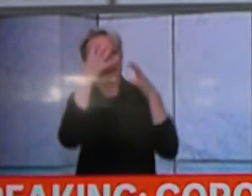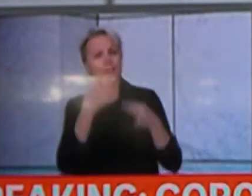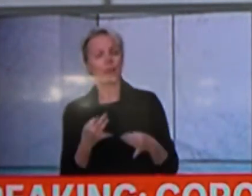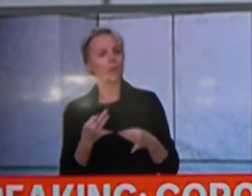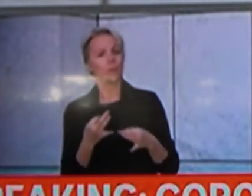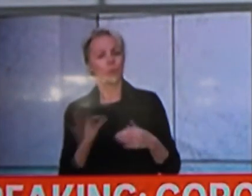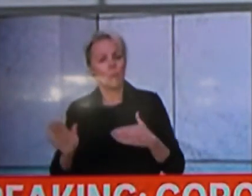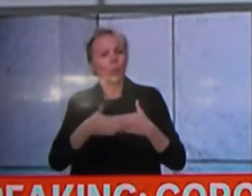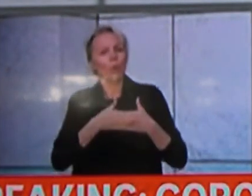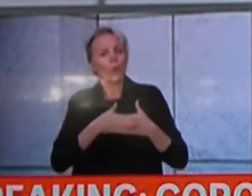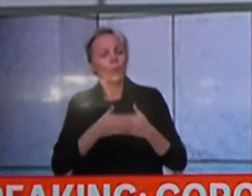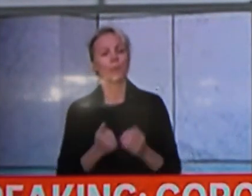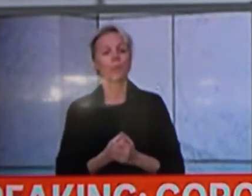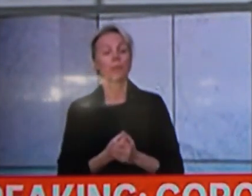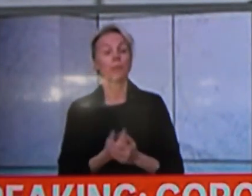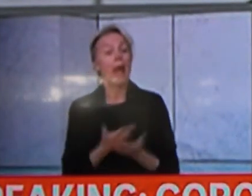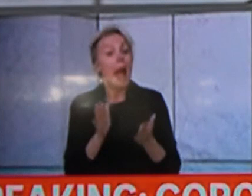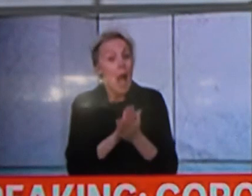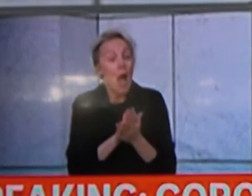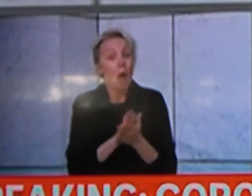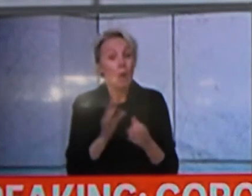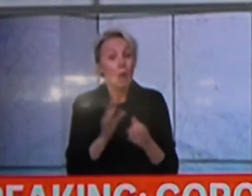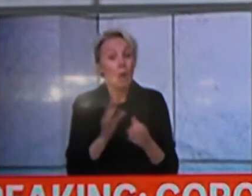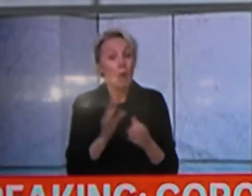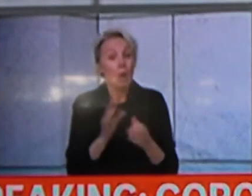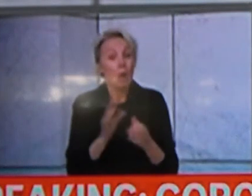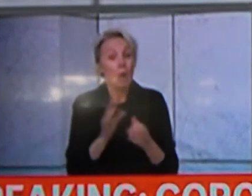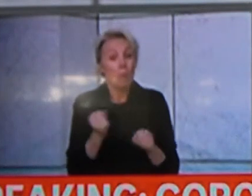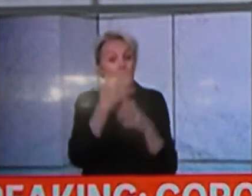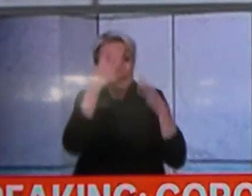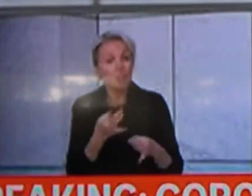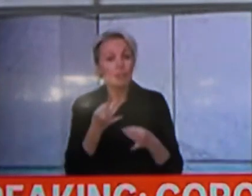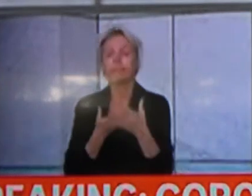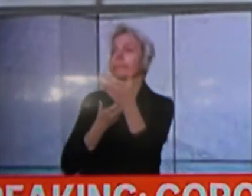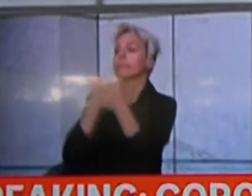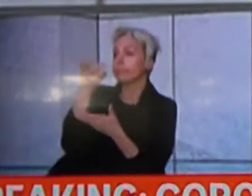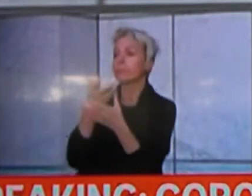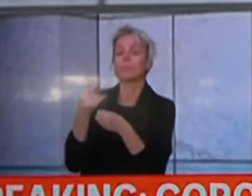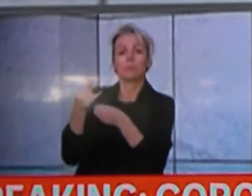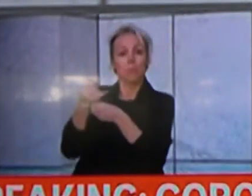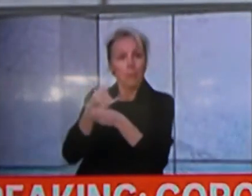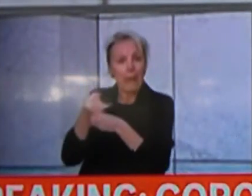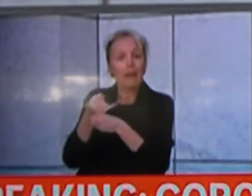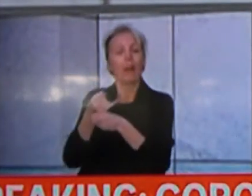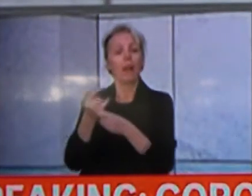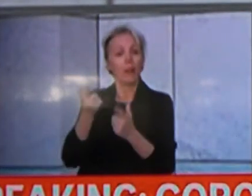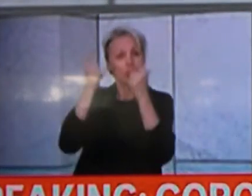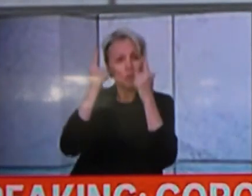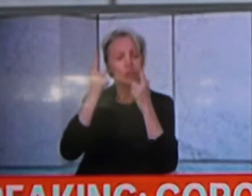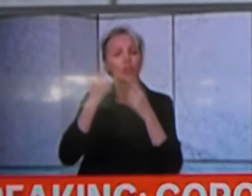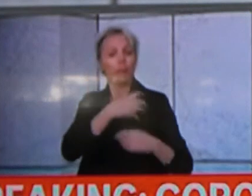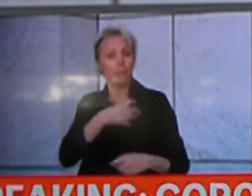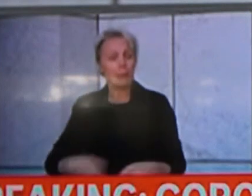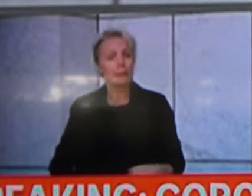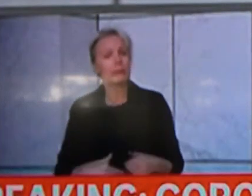in concert and in consultation and talking those issues through with their other premiers and chief ministers to